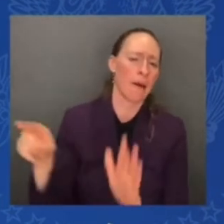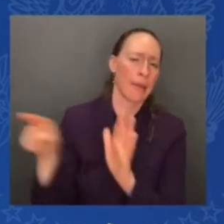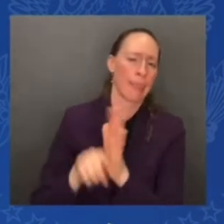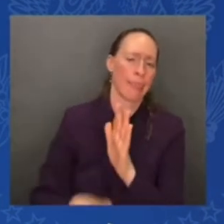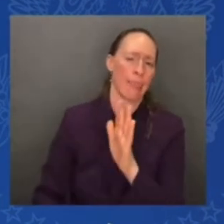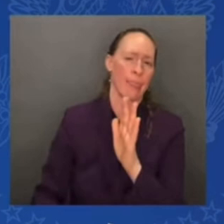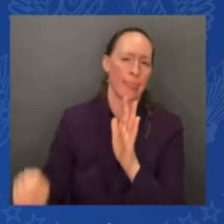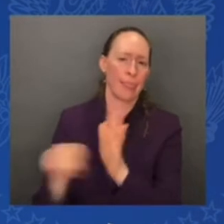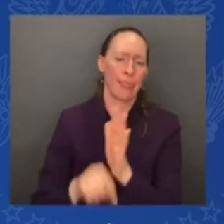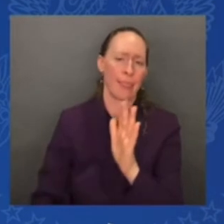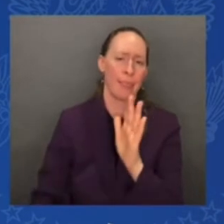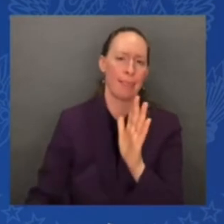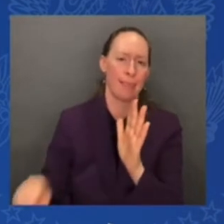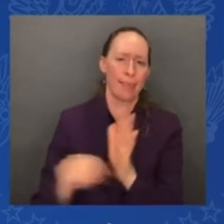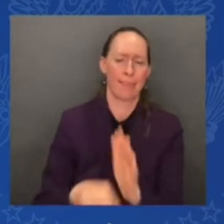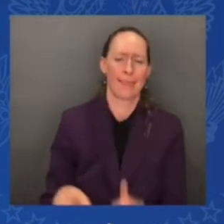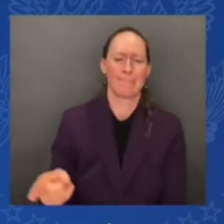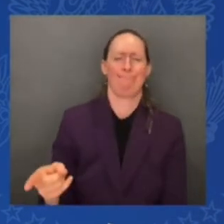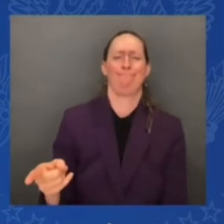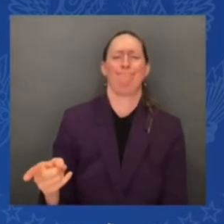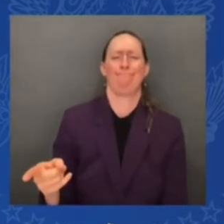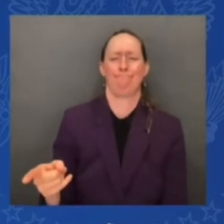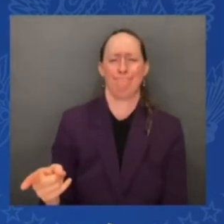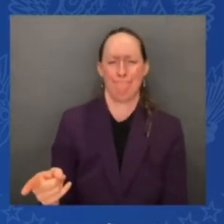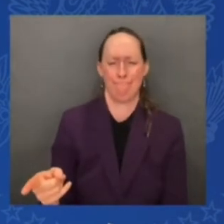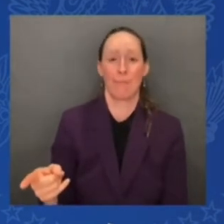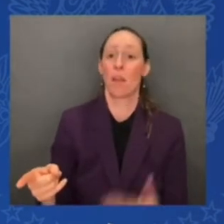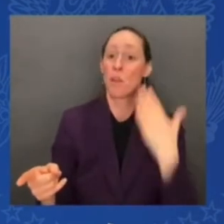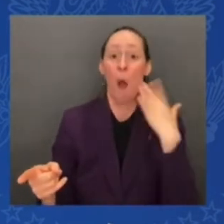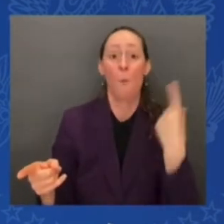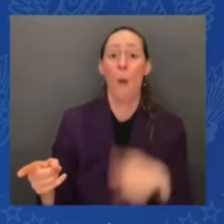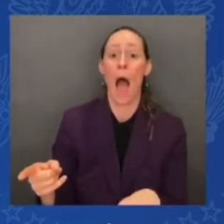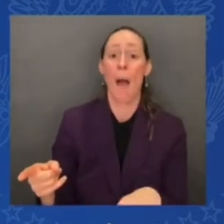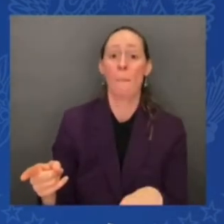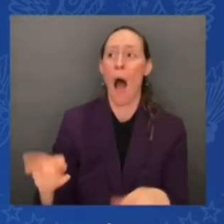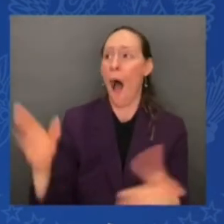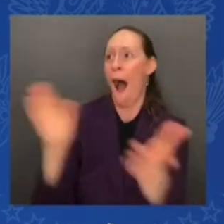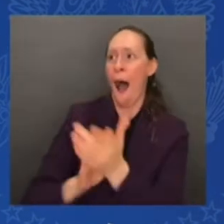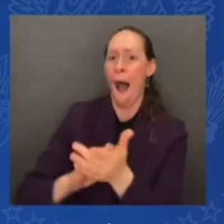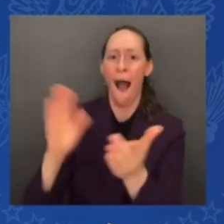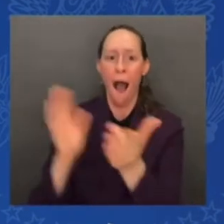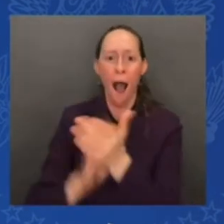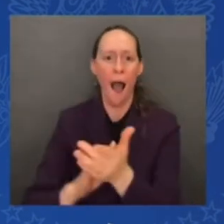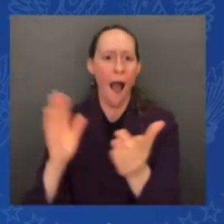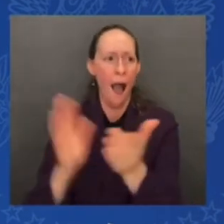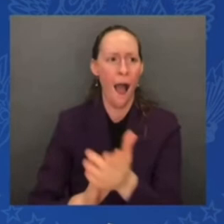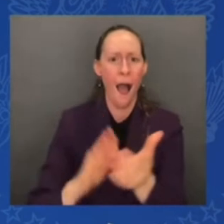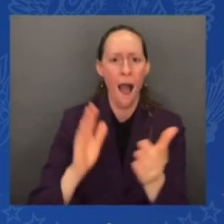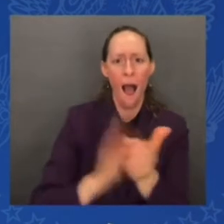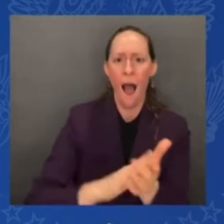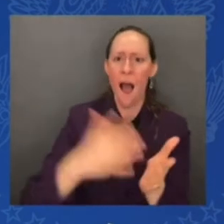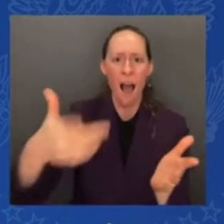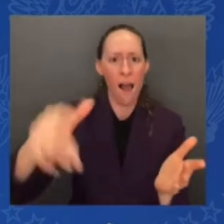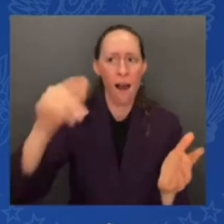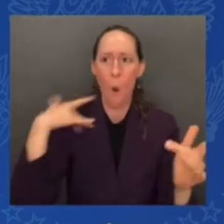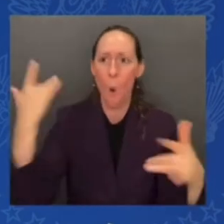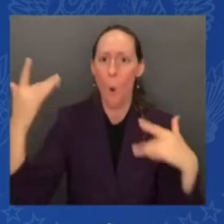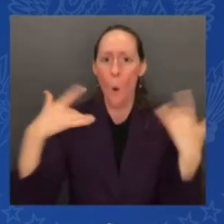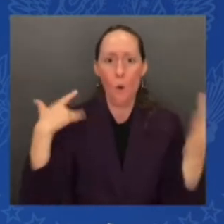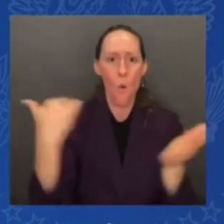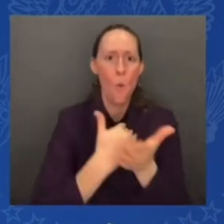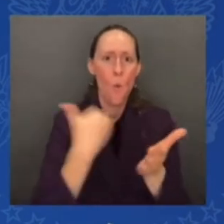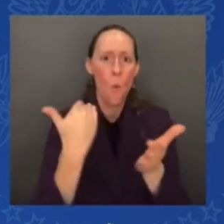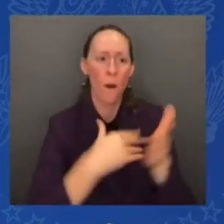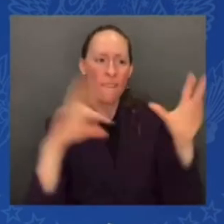Alabama's going to get $1.2 billion for internet. And I thought, wait a minute. Didn't he rail against that for a long, long